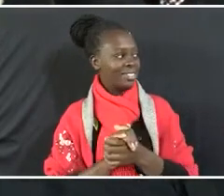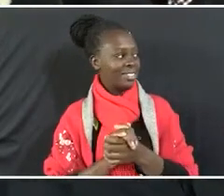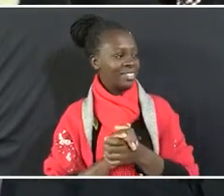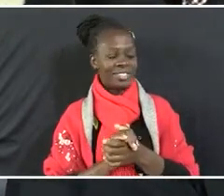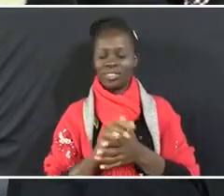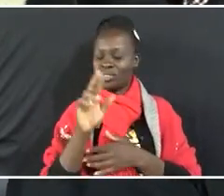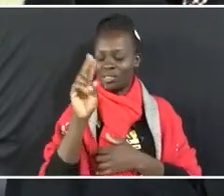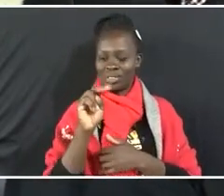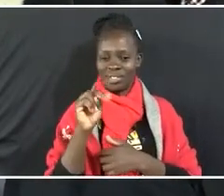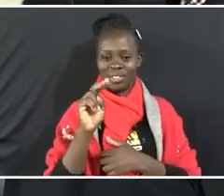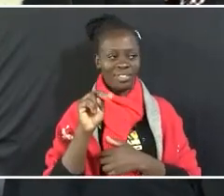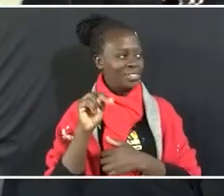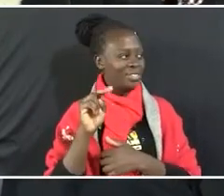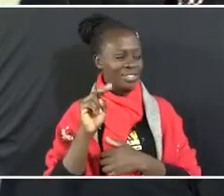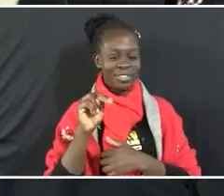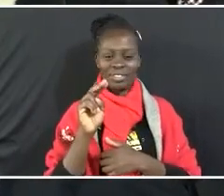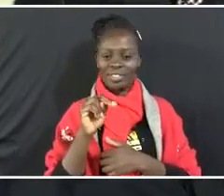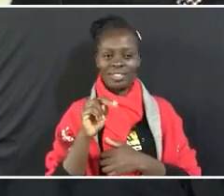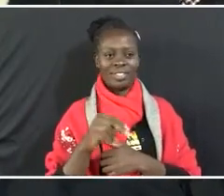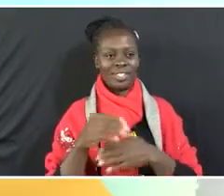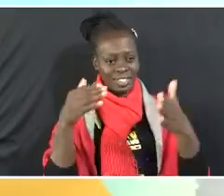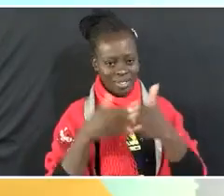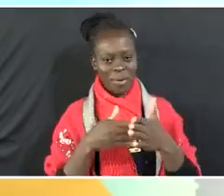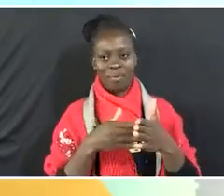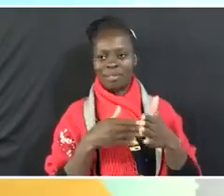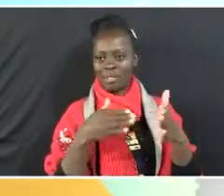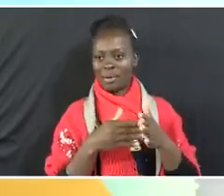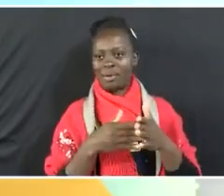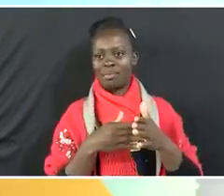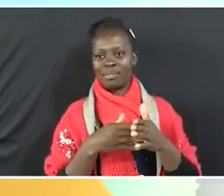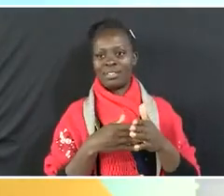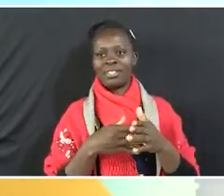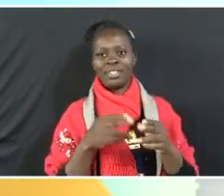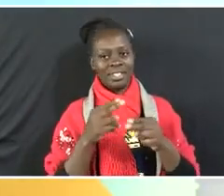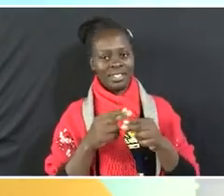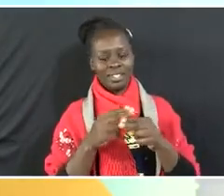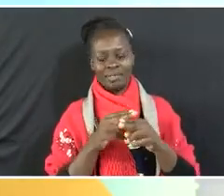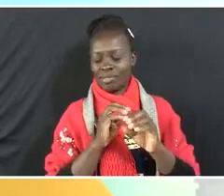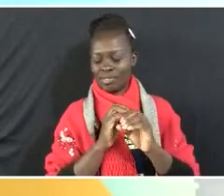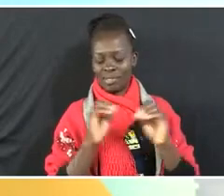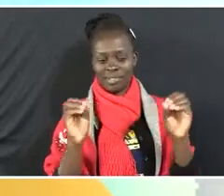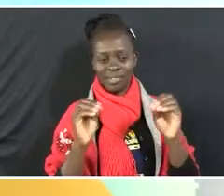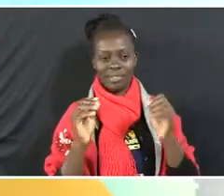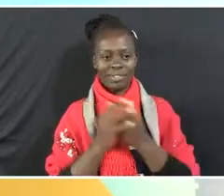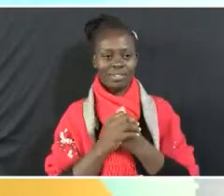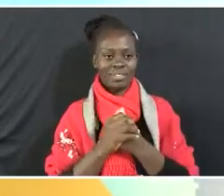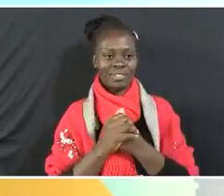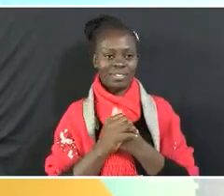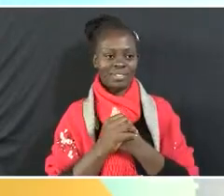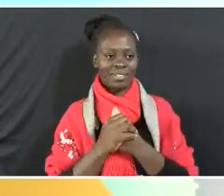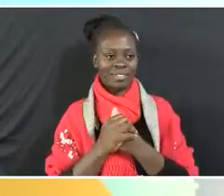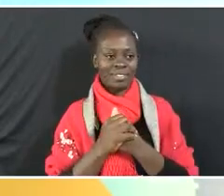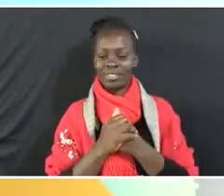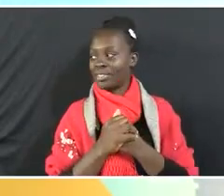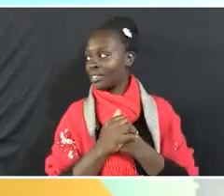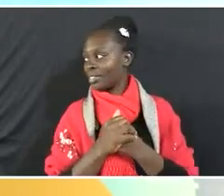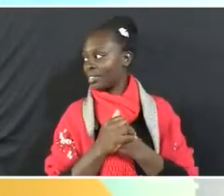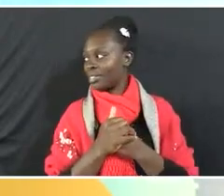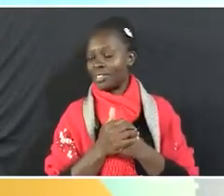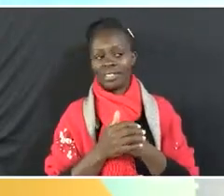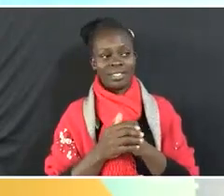Preacher, hold it there. Okay. For your sake, I am silent. For your sake, I have kept